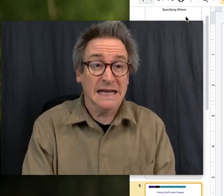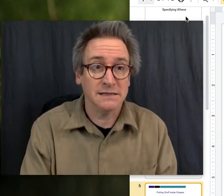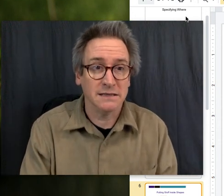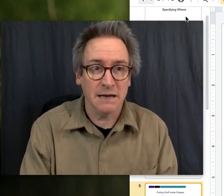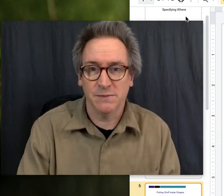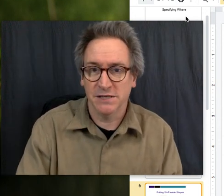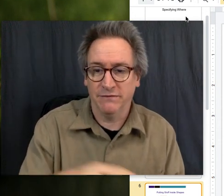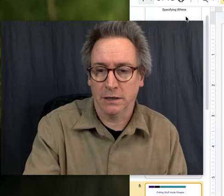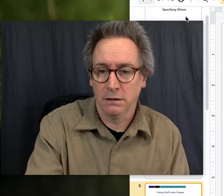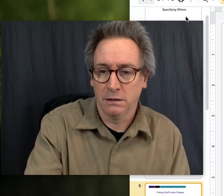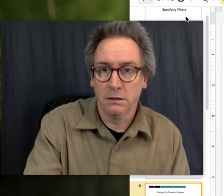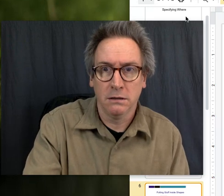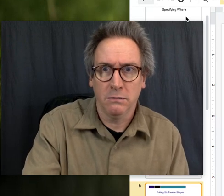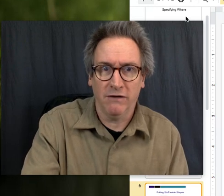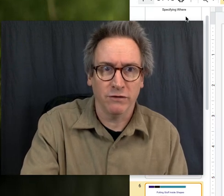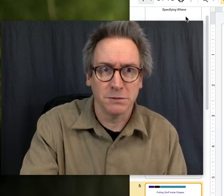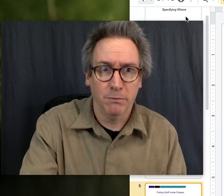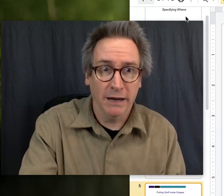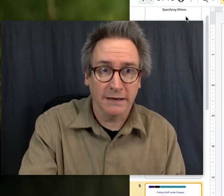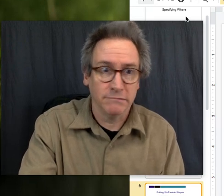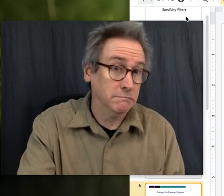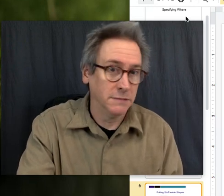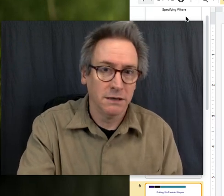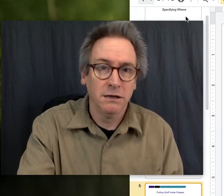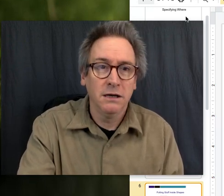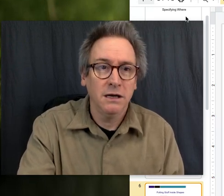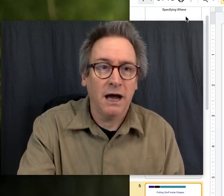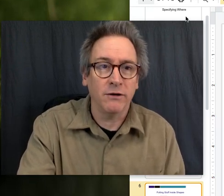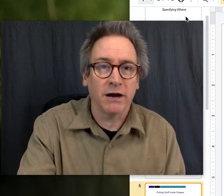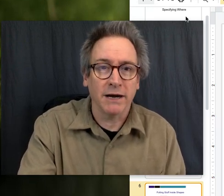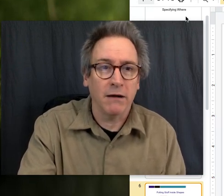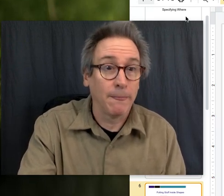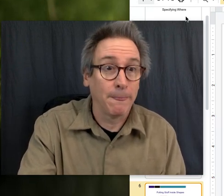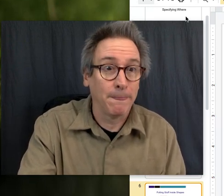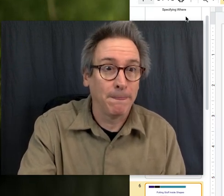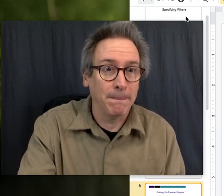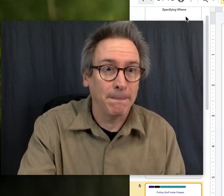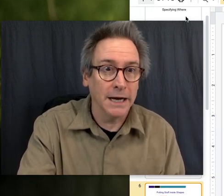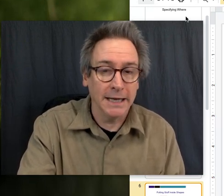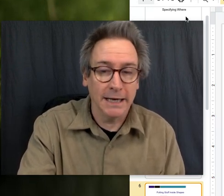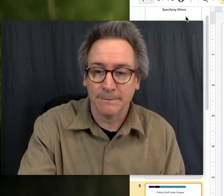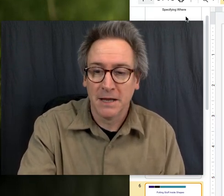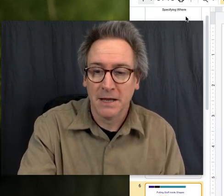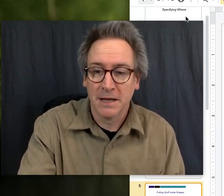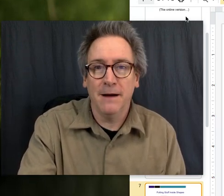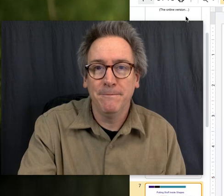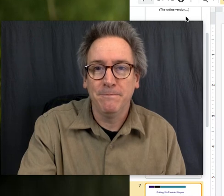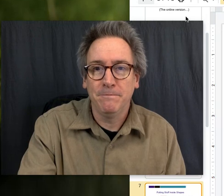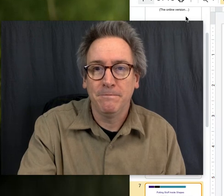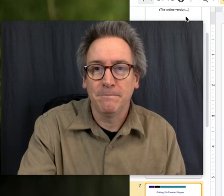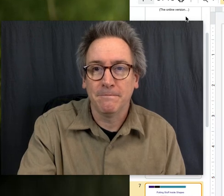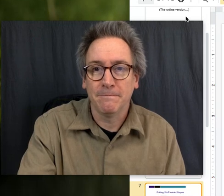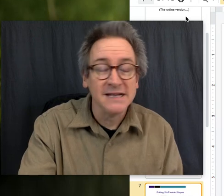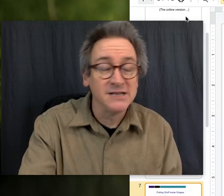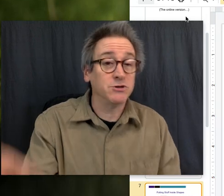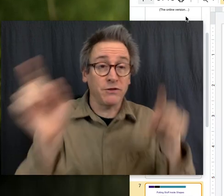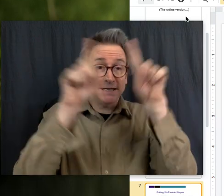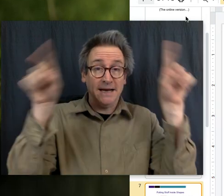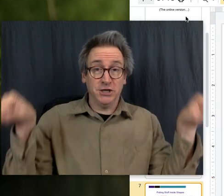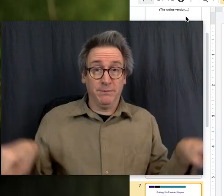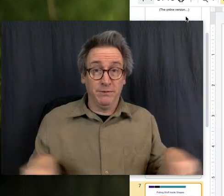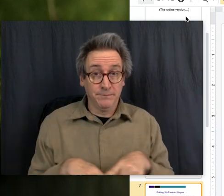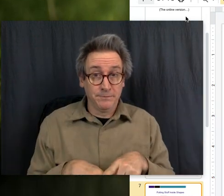a less time-specific reference, but I don't care right now. I'll cut it later. So we draw